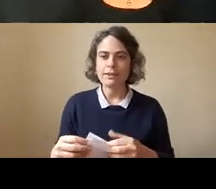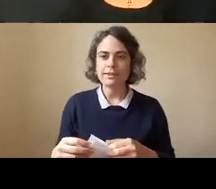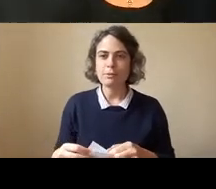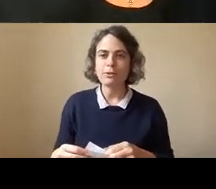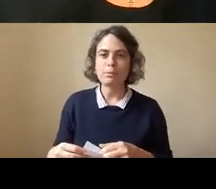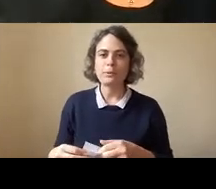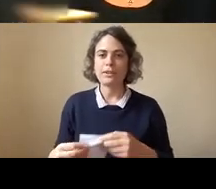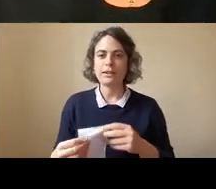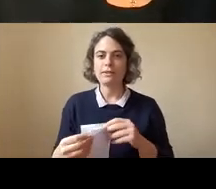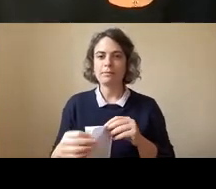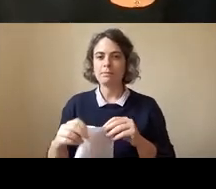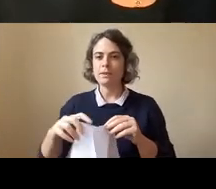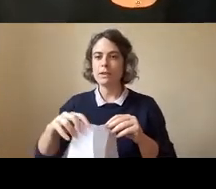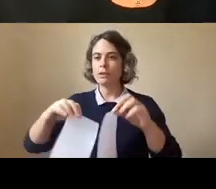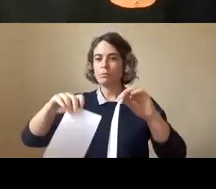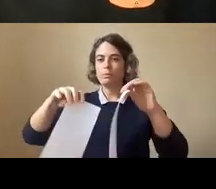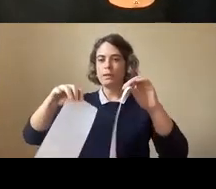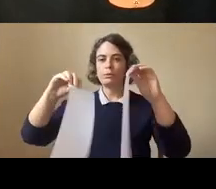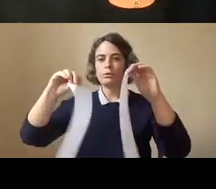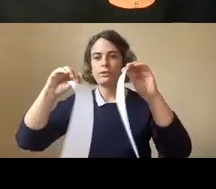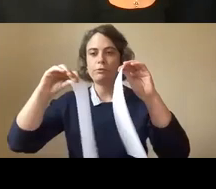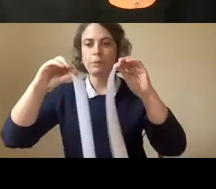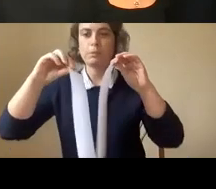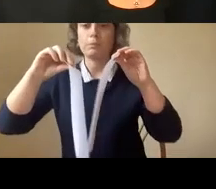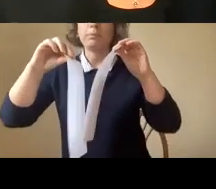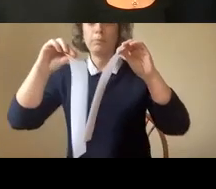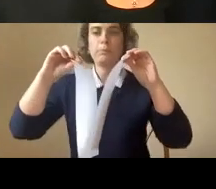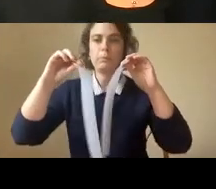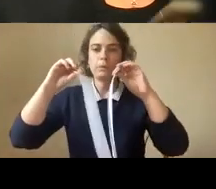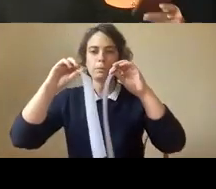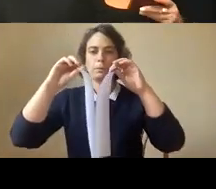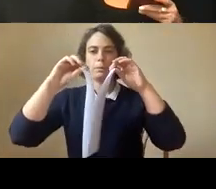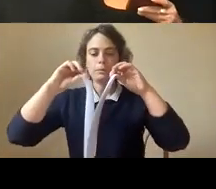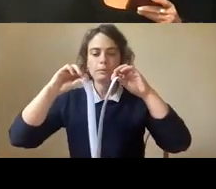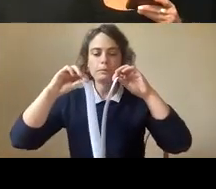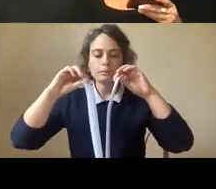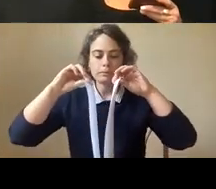So let's see what the poll says. And you can prepare two sheets of paper.